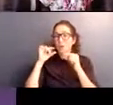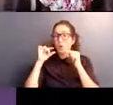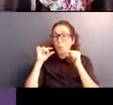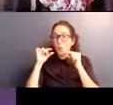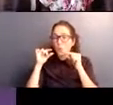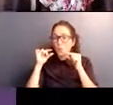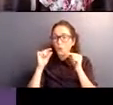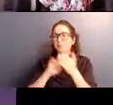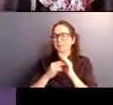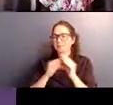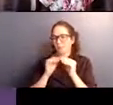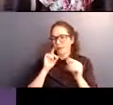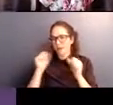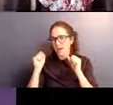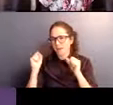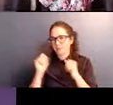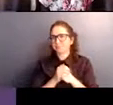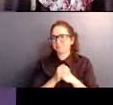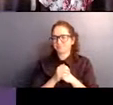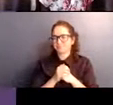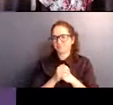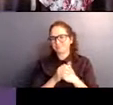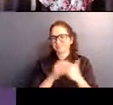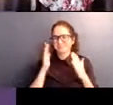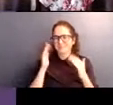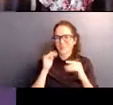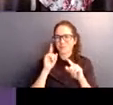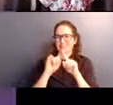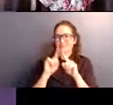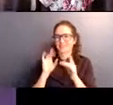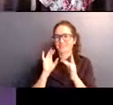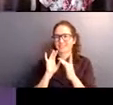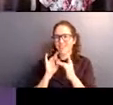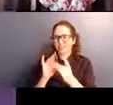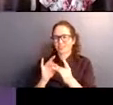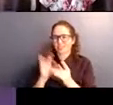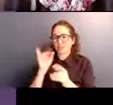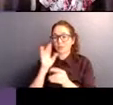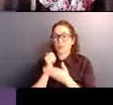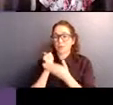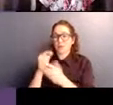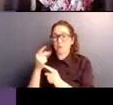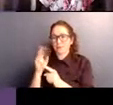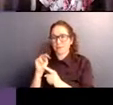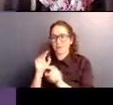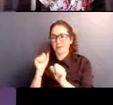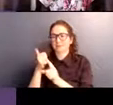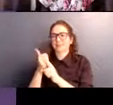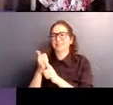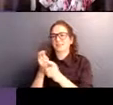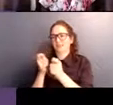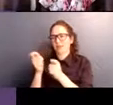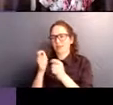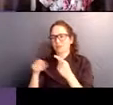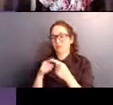air means louder sounds. We're hoping that these concrete connections will also help him be able to self-regulate, so when